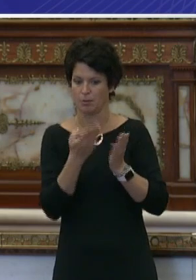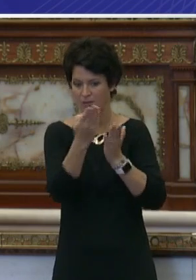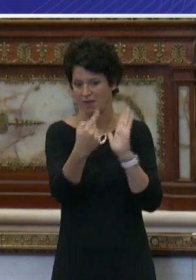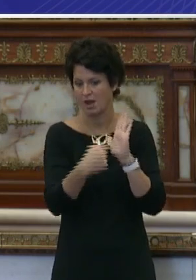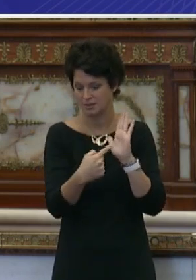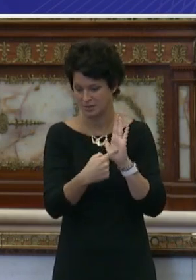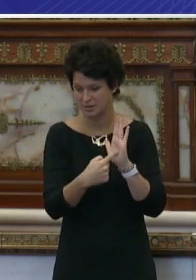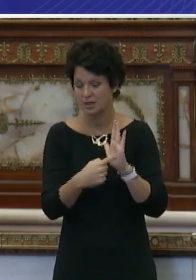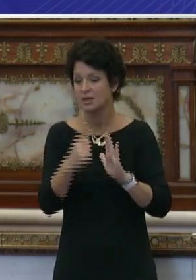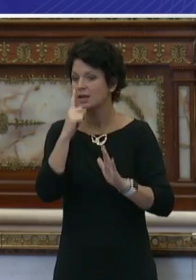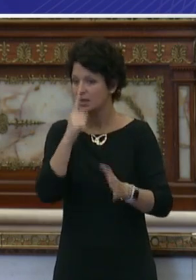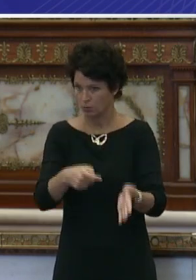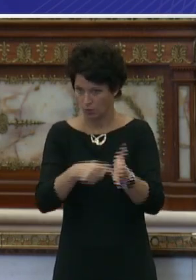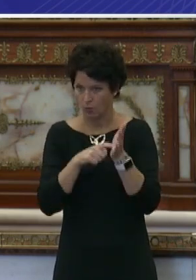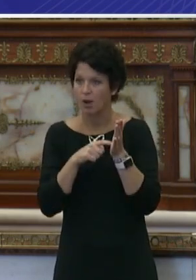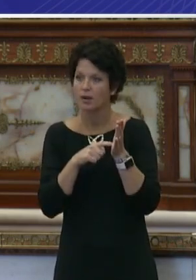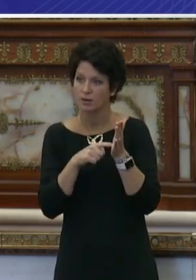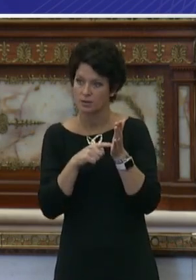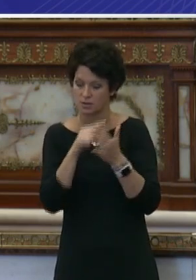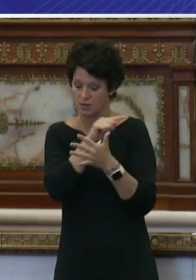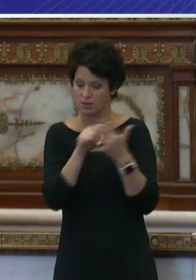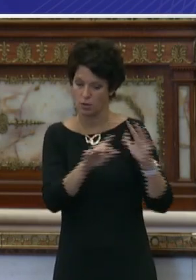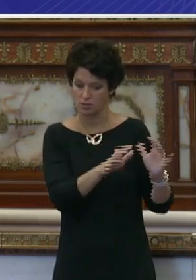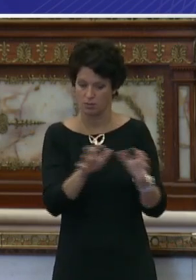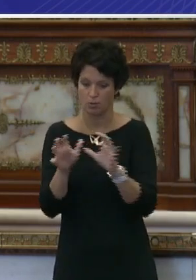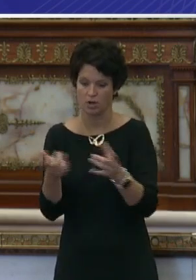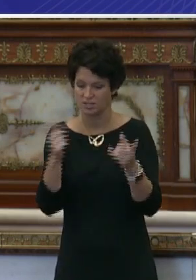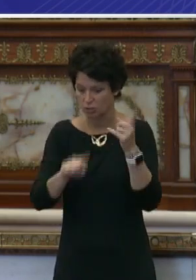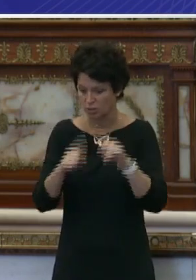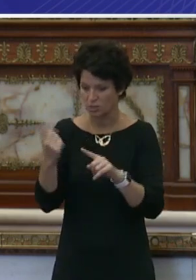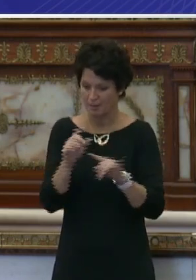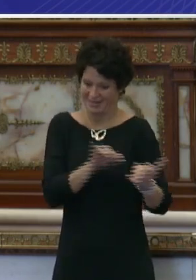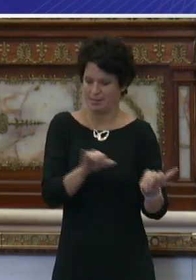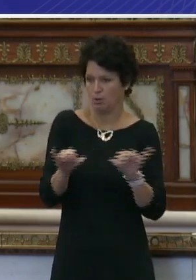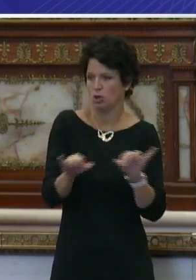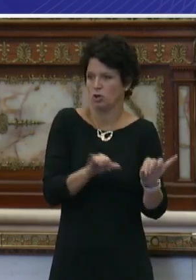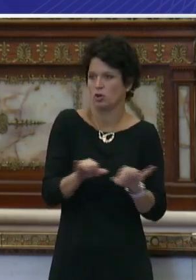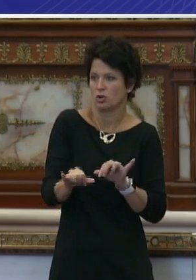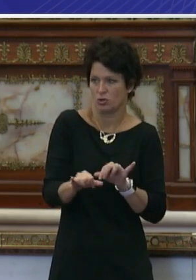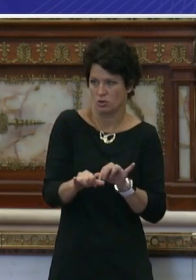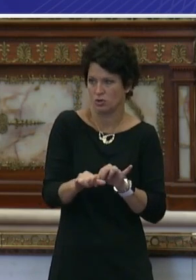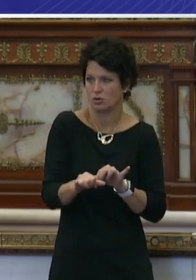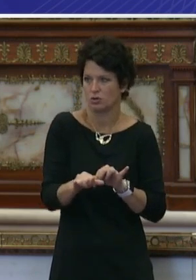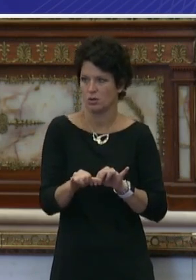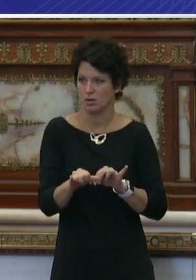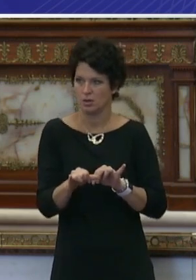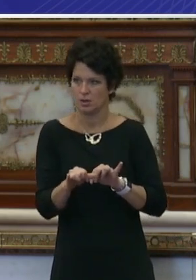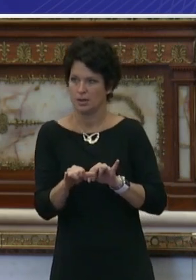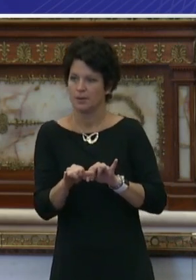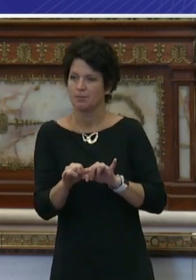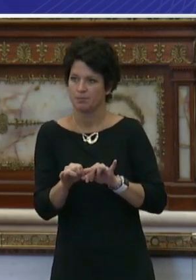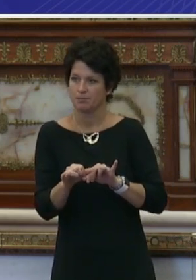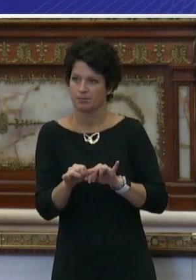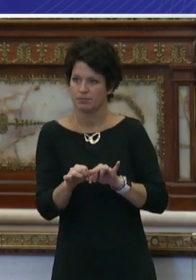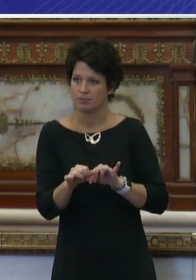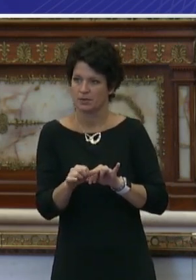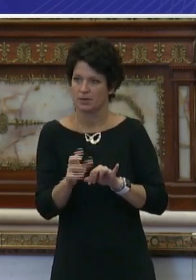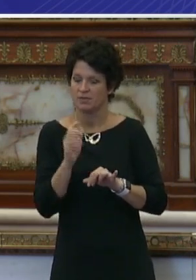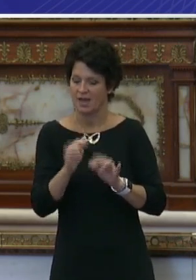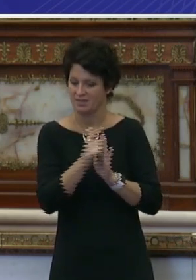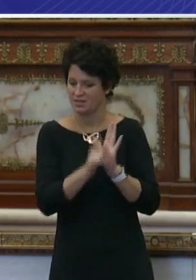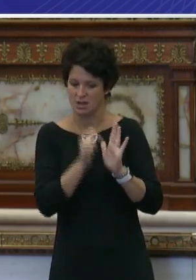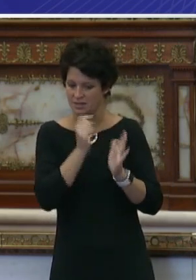provides. It does require that those parties agree to something similar as that this law provides.